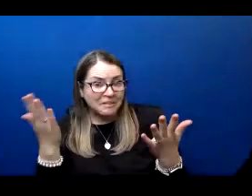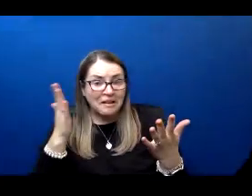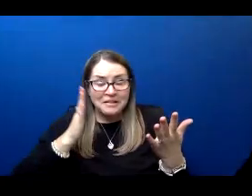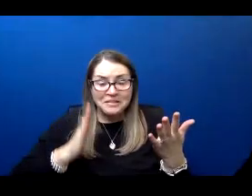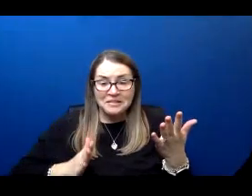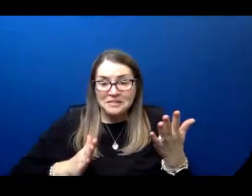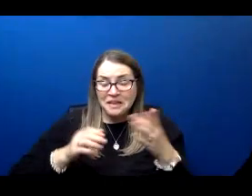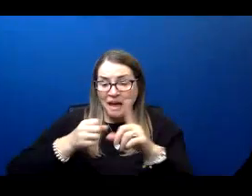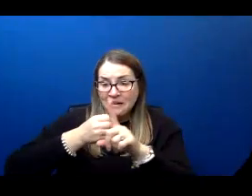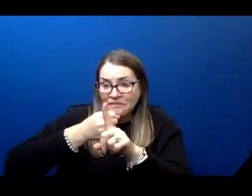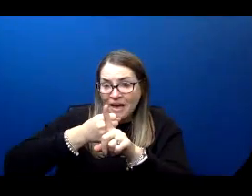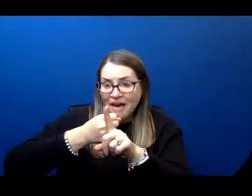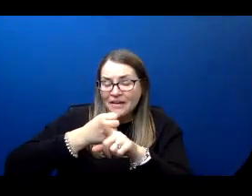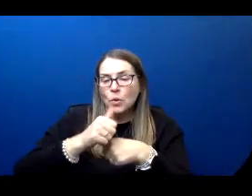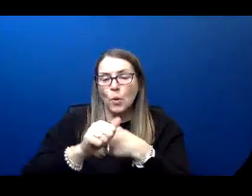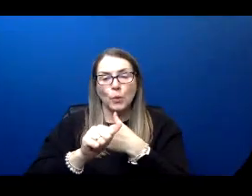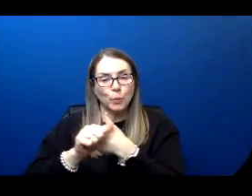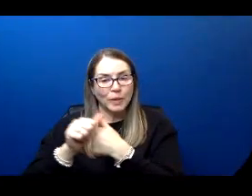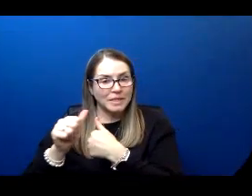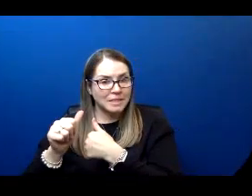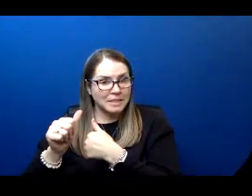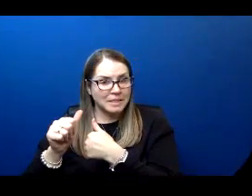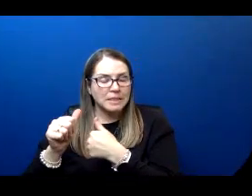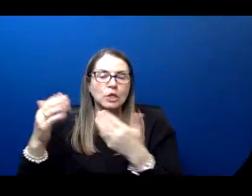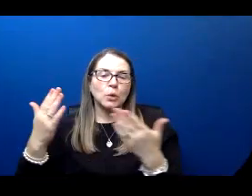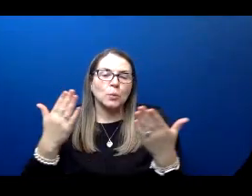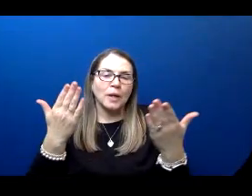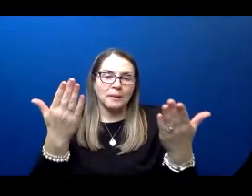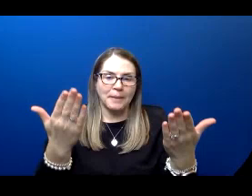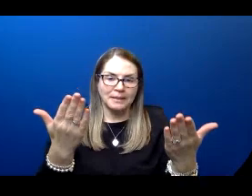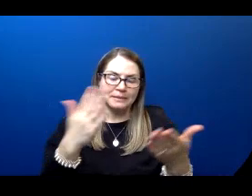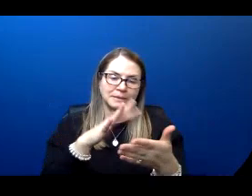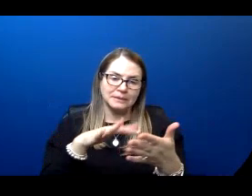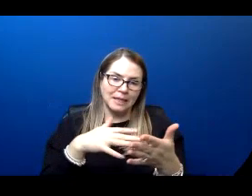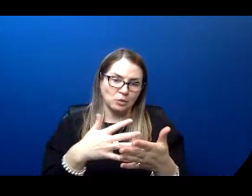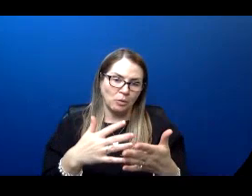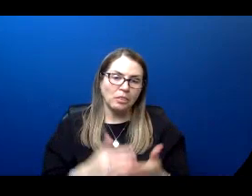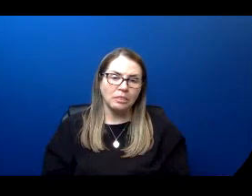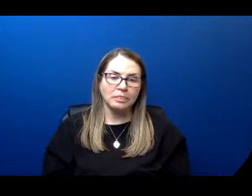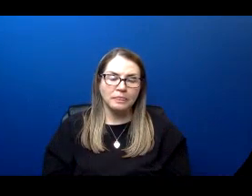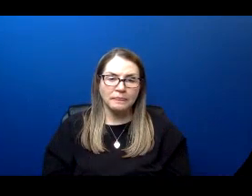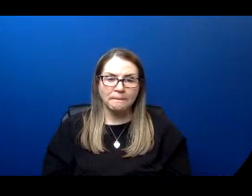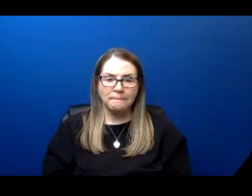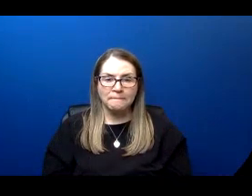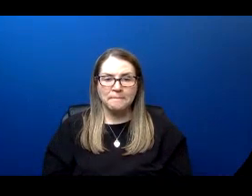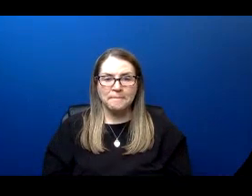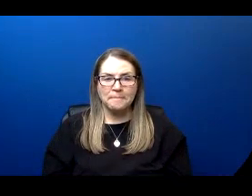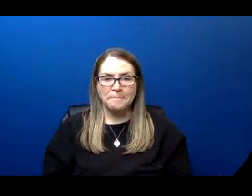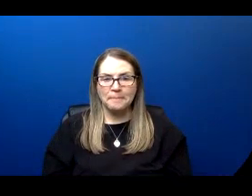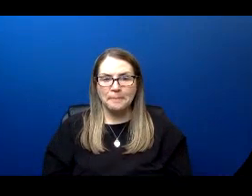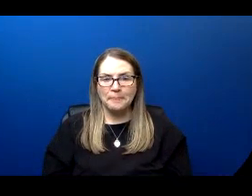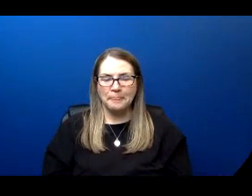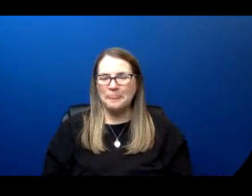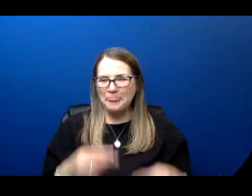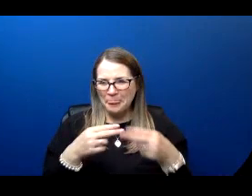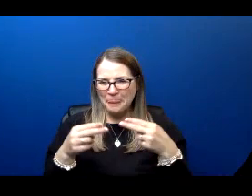not getting vaccinated, and recommended and the schedule of vaccinations. Okay, next slide.